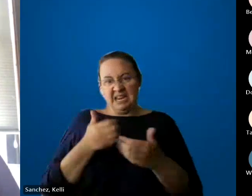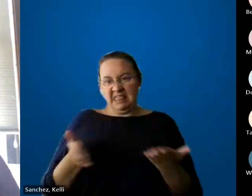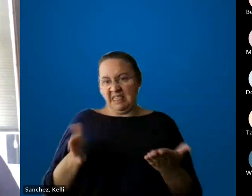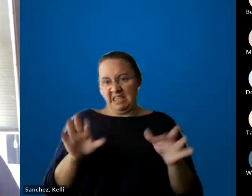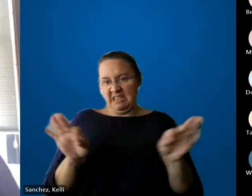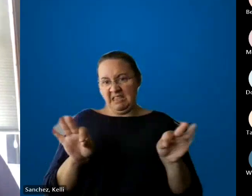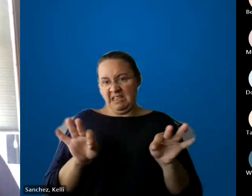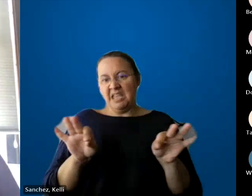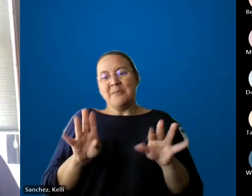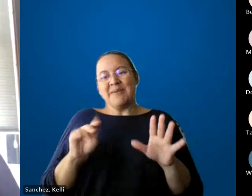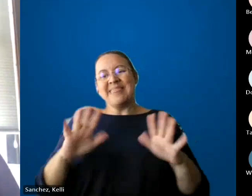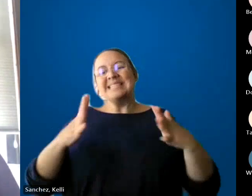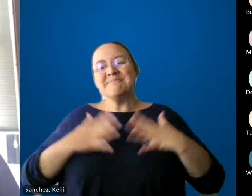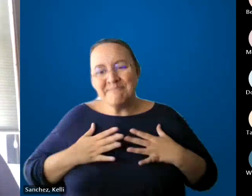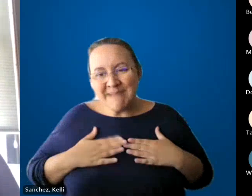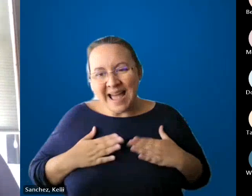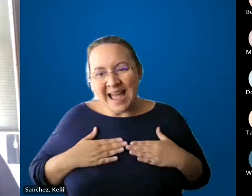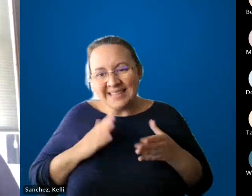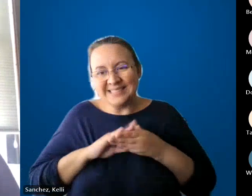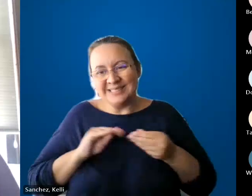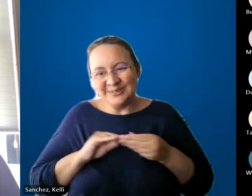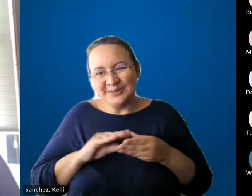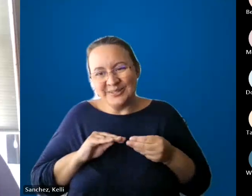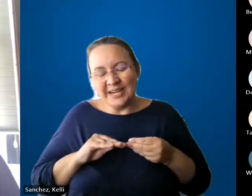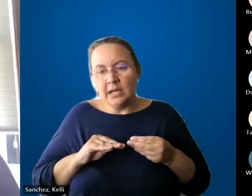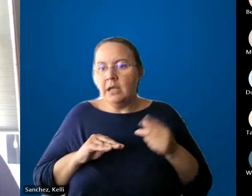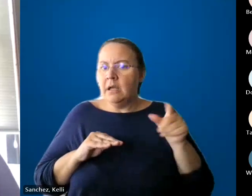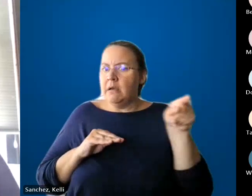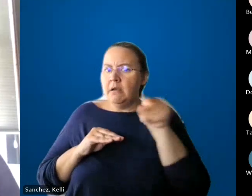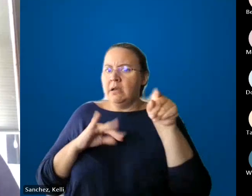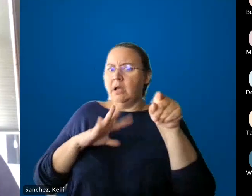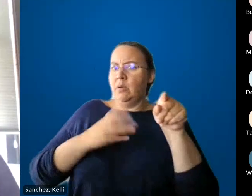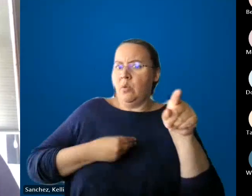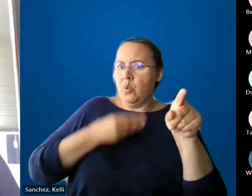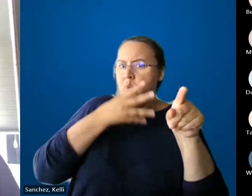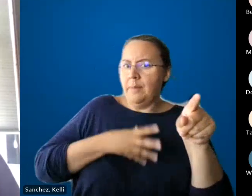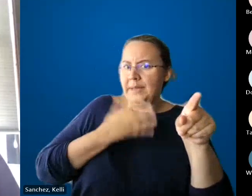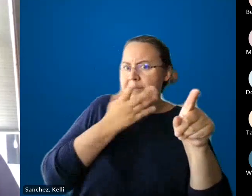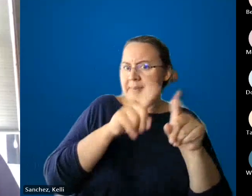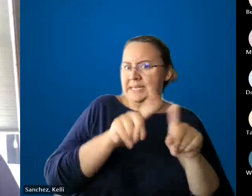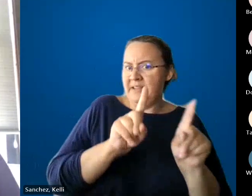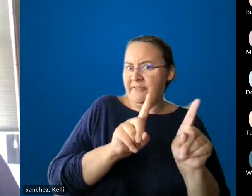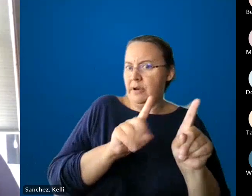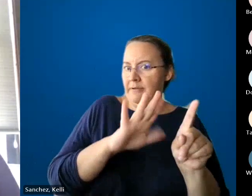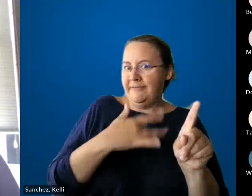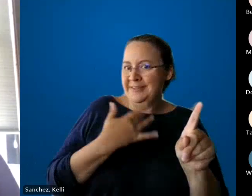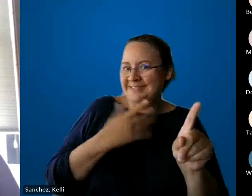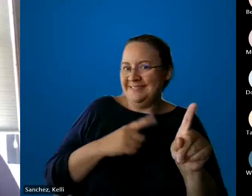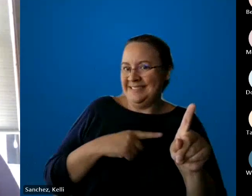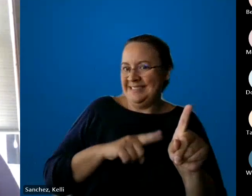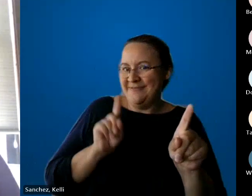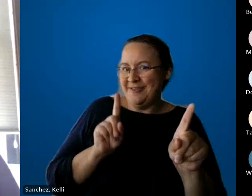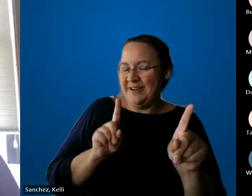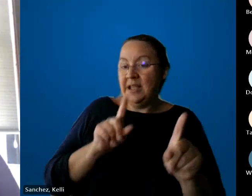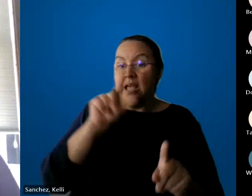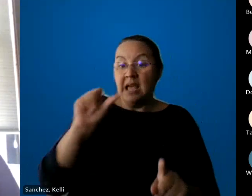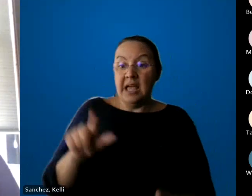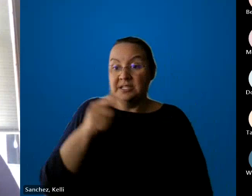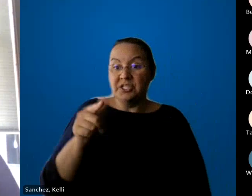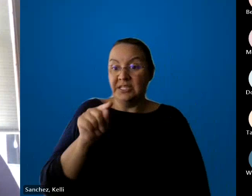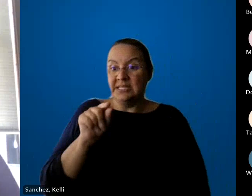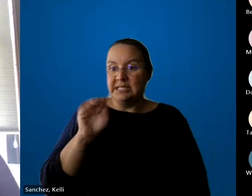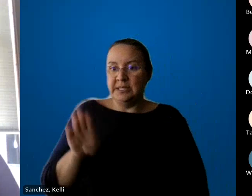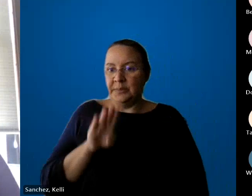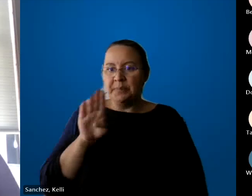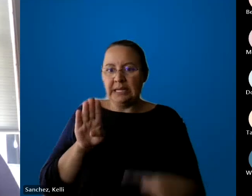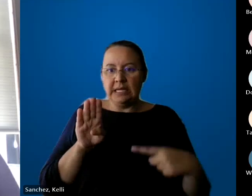that's my story, right? Like that may not be the next trans woman. Like I say all the time, like us in the LGBT, we're not a monolith.